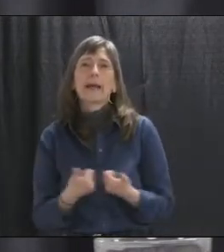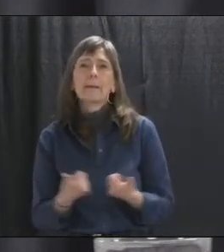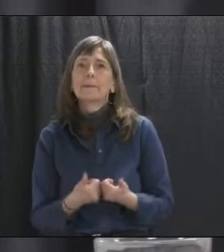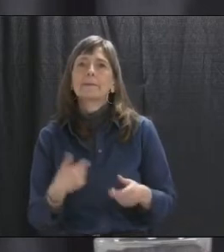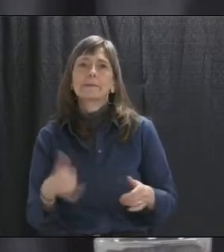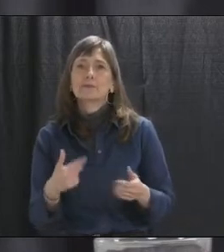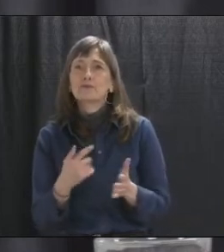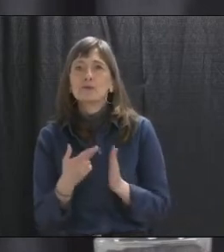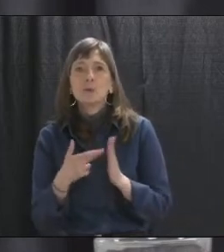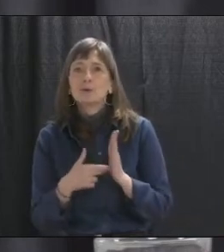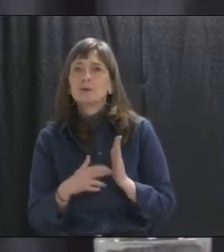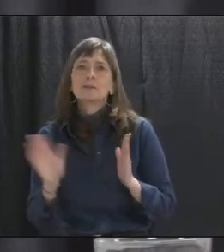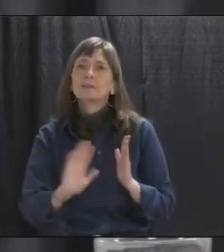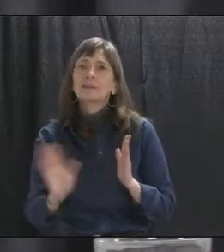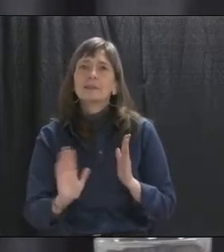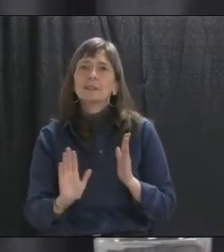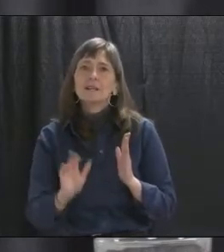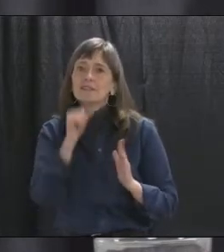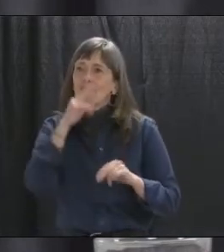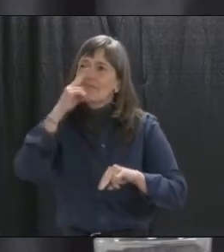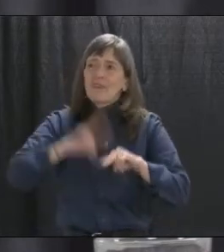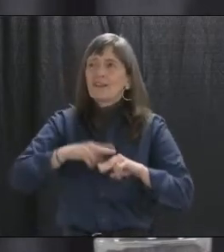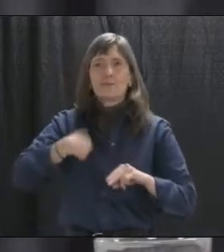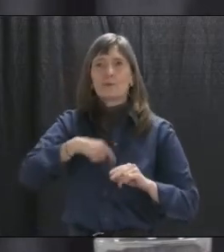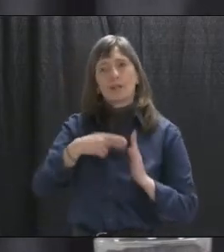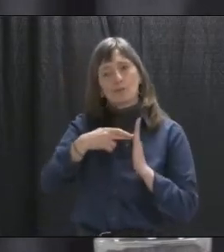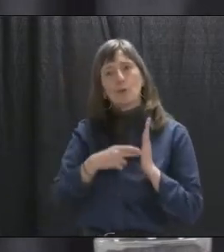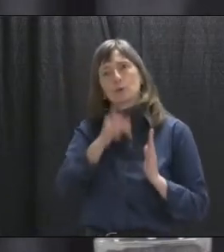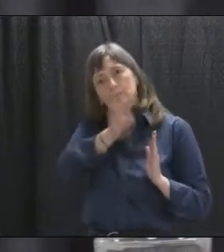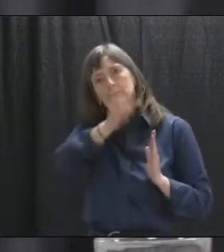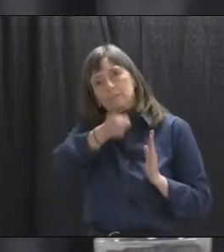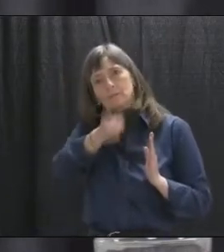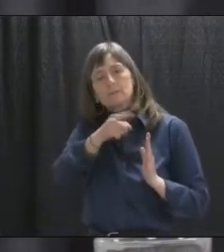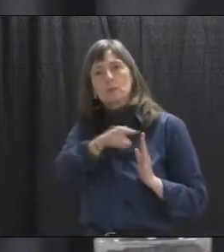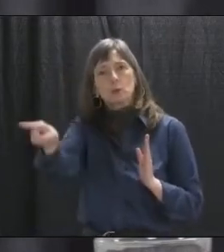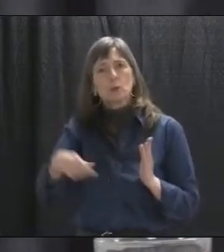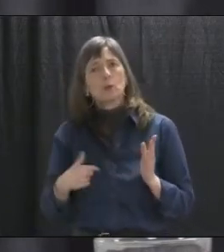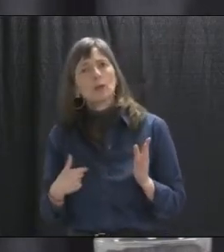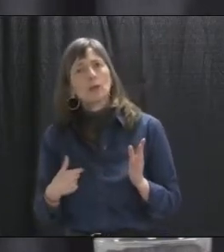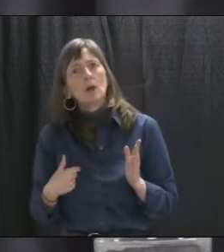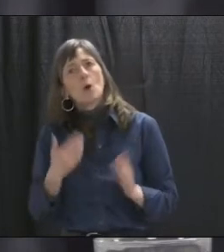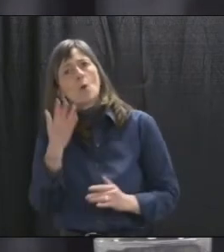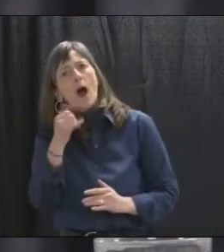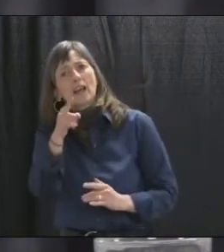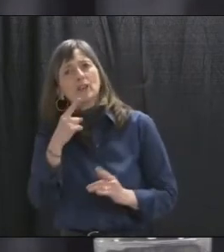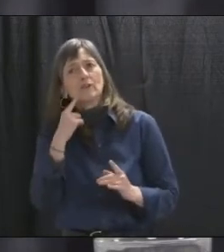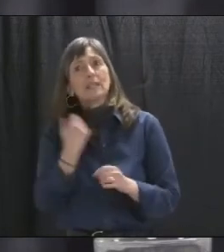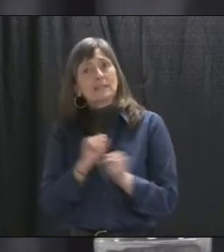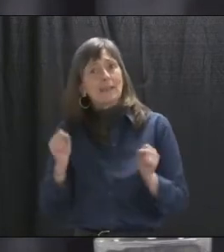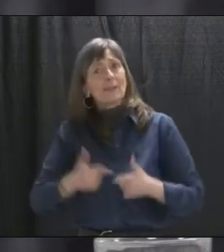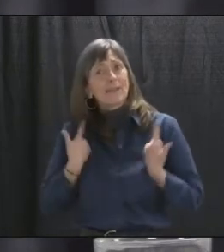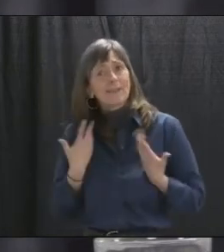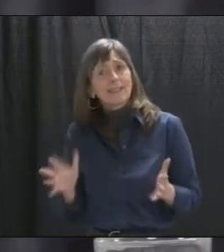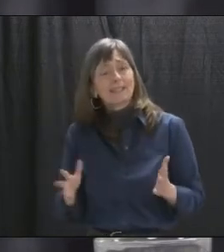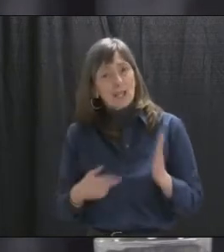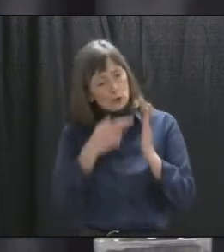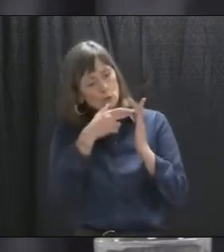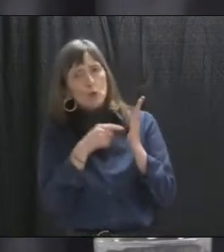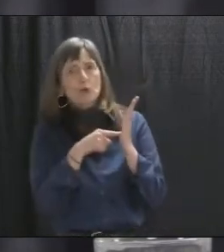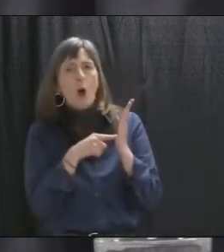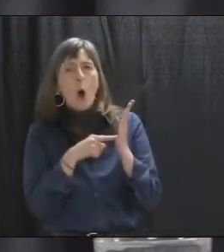people alive here and well. Why do you feel the need to go and pick a hole in a recommendation and